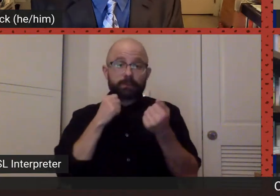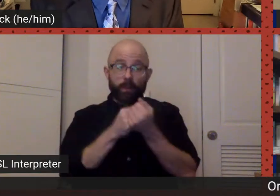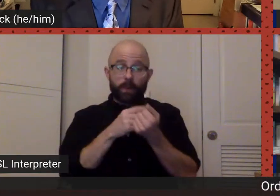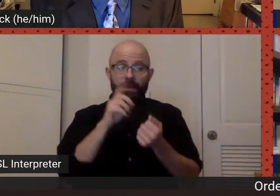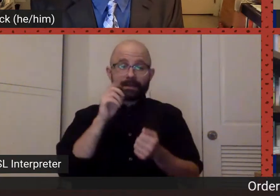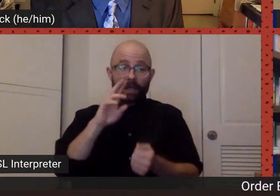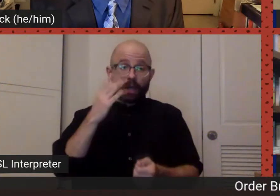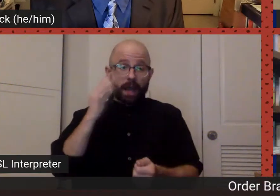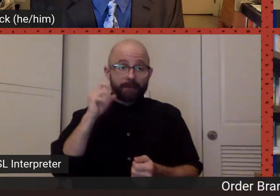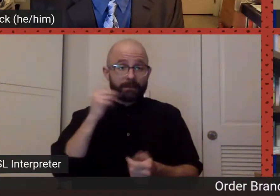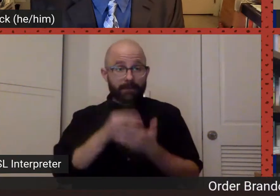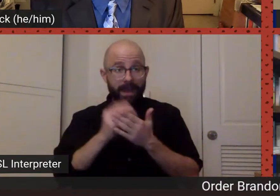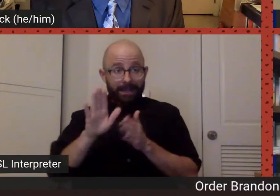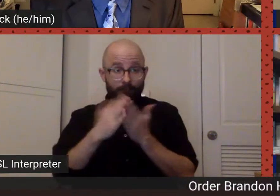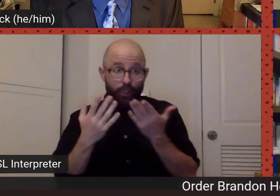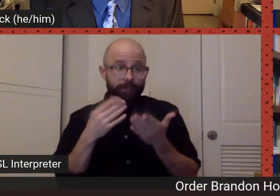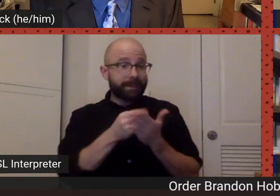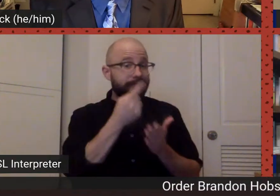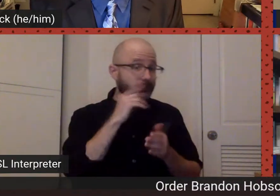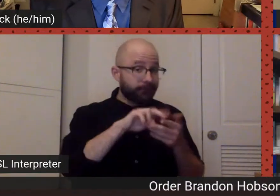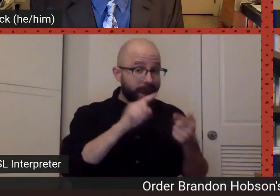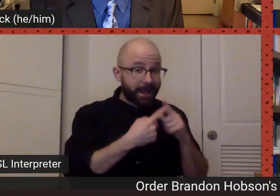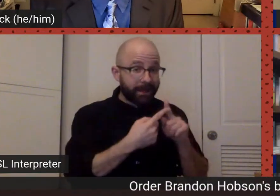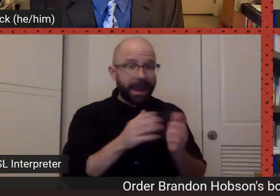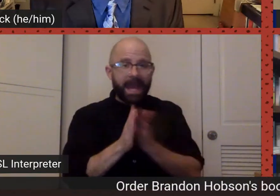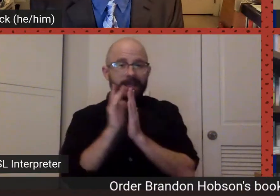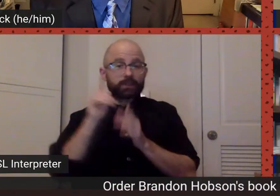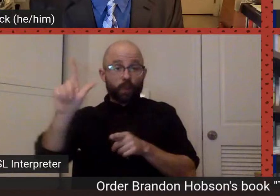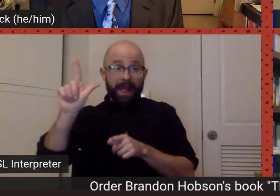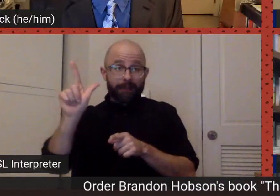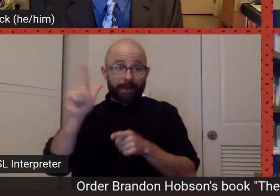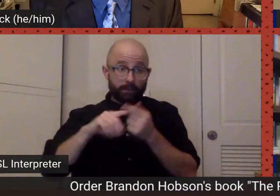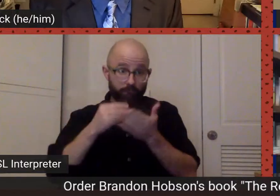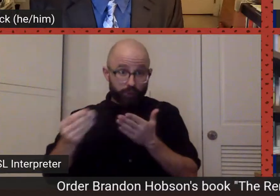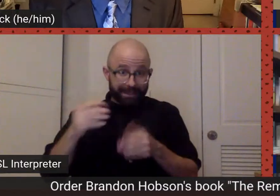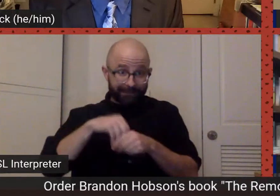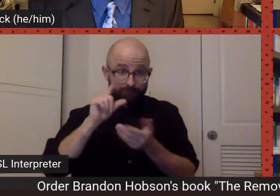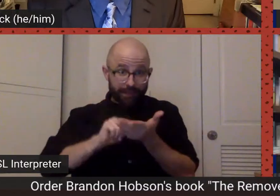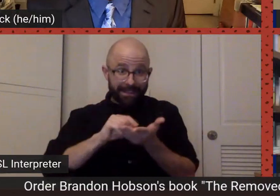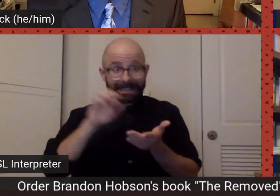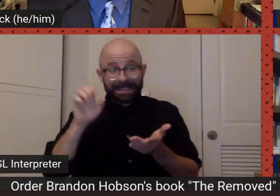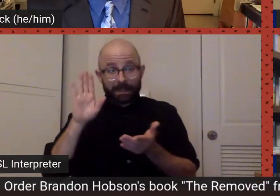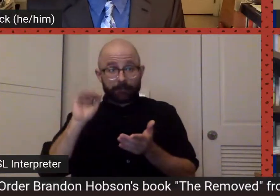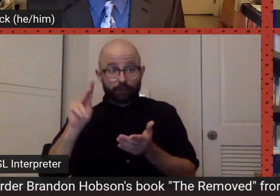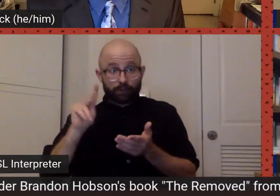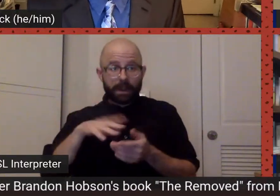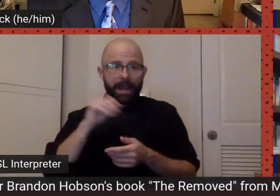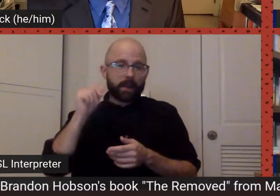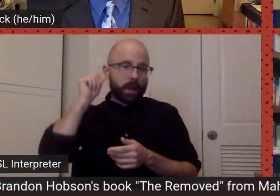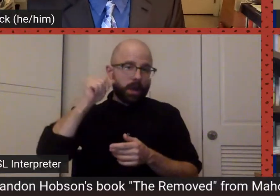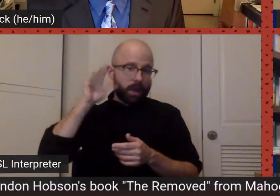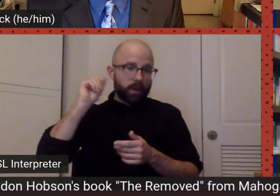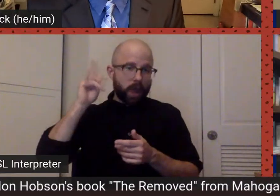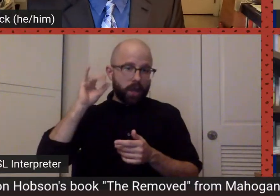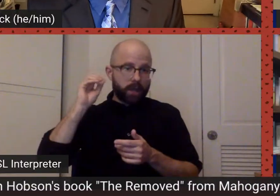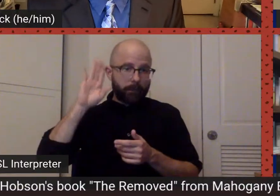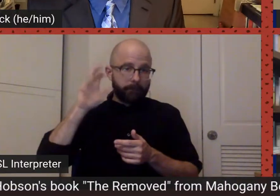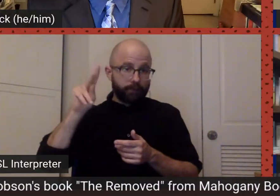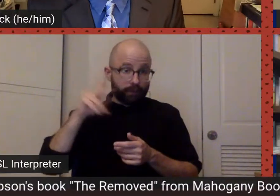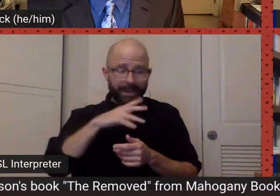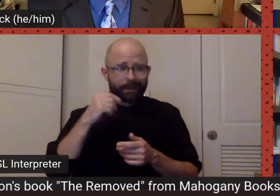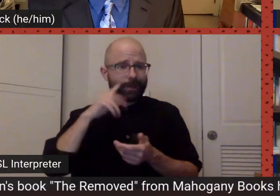book, buying it for a friend, asking your library to purchase it in print, ebook, and audiobook. And you can certainly check them out